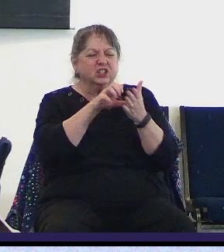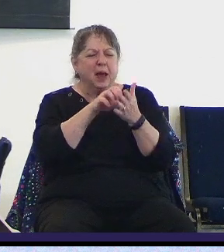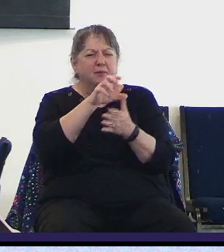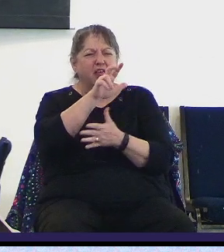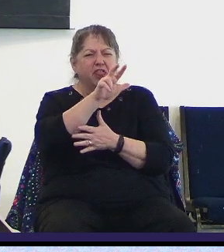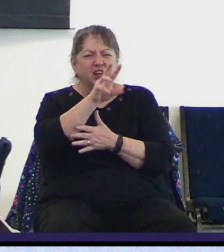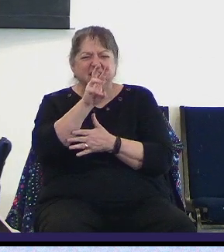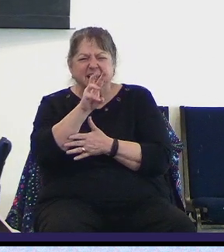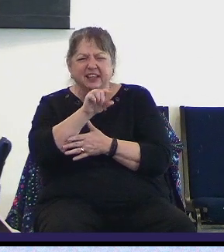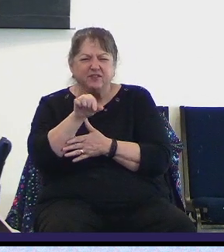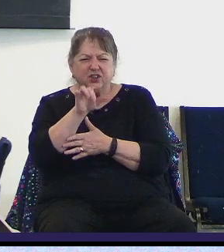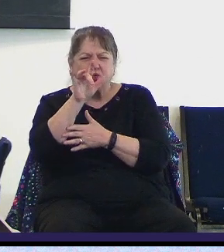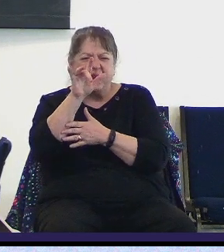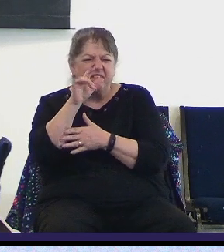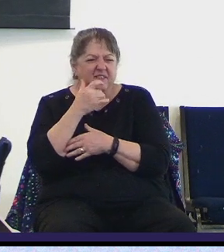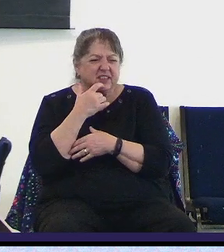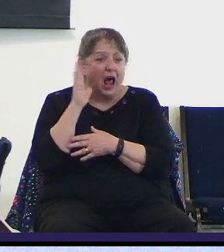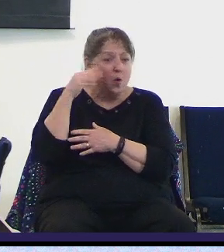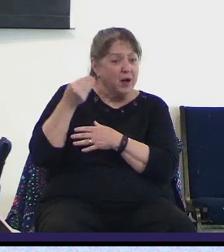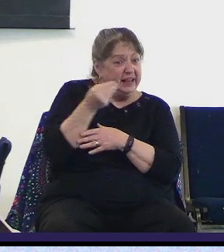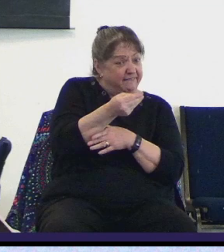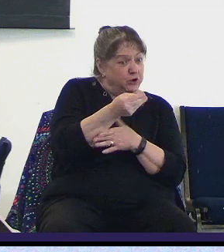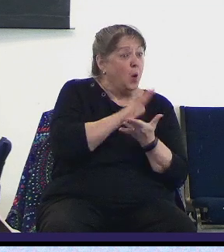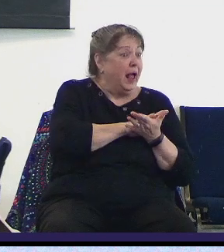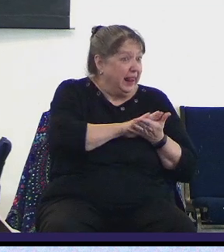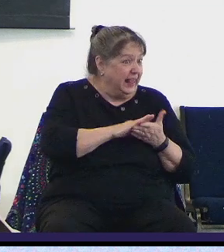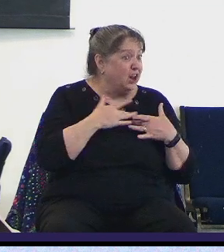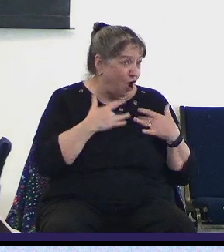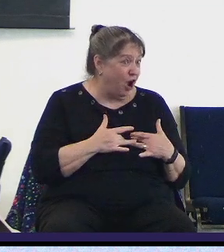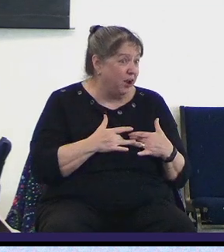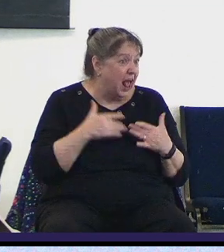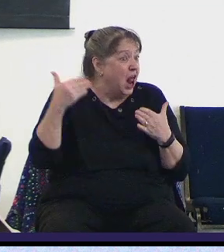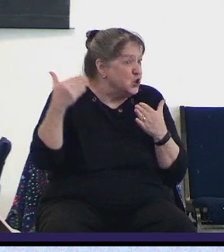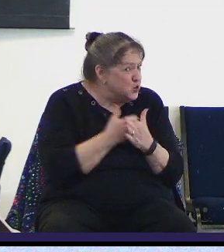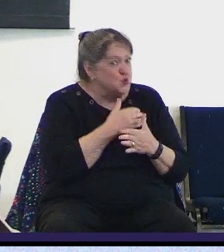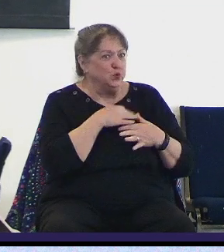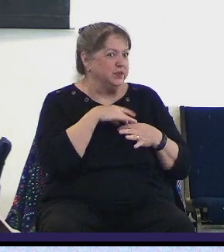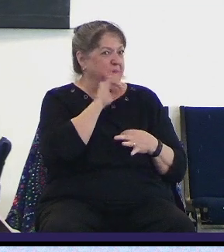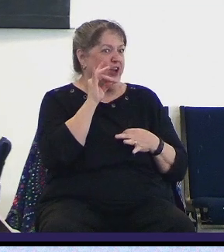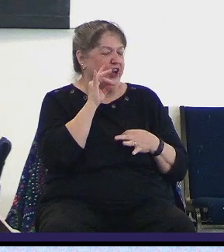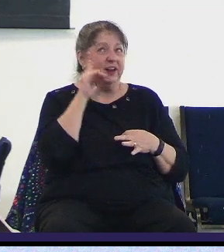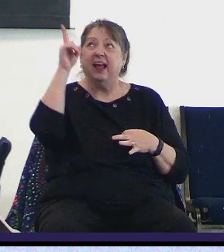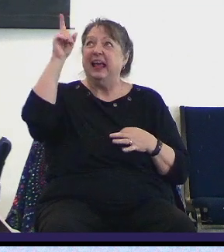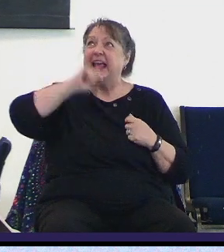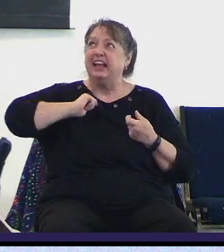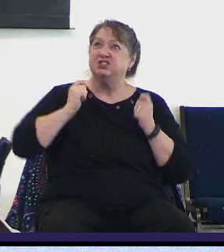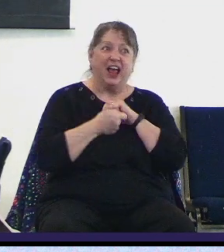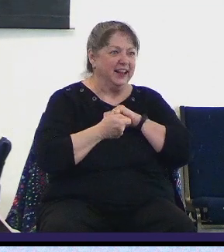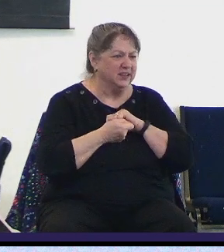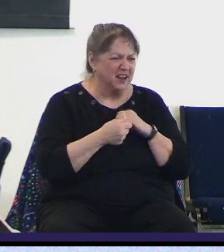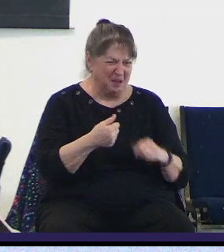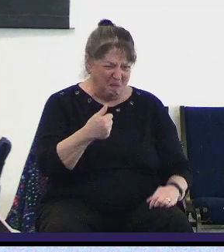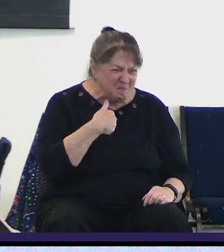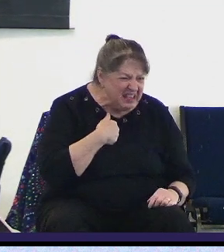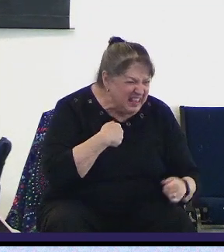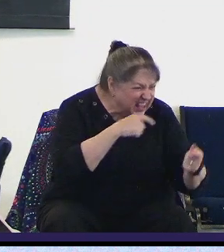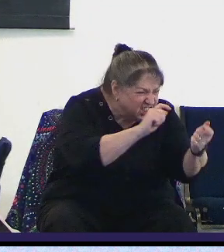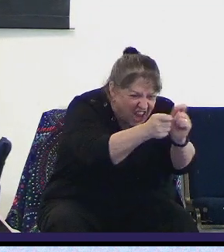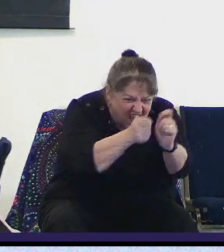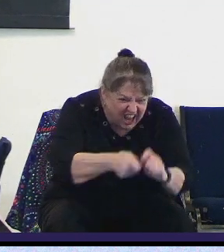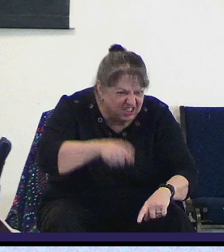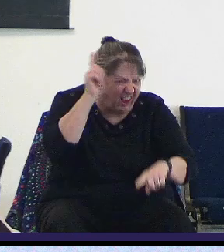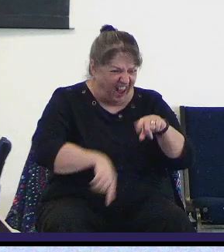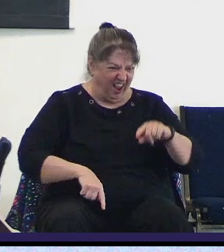Ezekiel 36:25-26, where God says, and I will give you a clean heart, and I'll put a new spirit within you. He begins to change the heart. I can't do that. There's